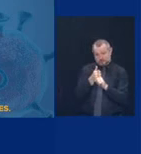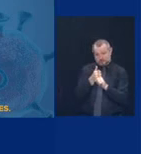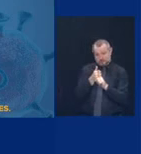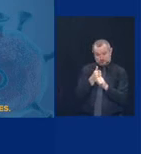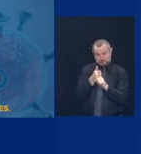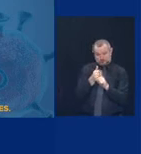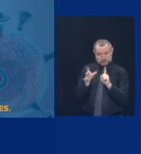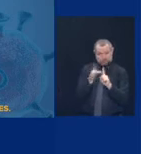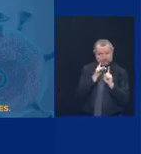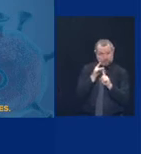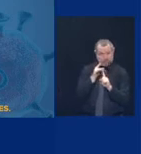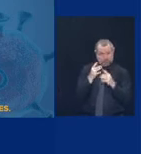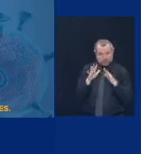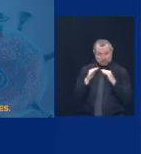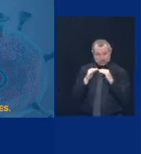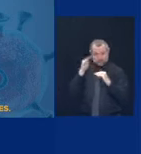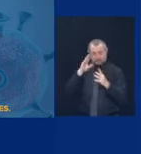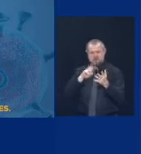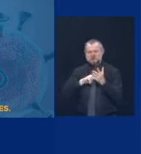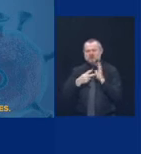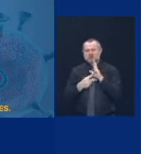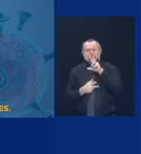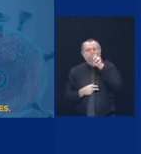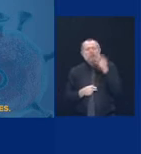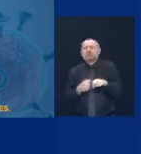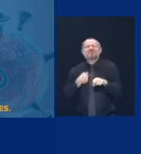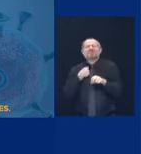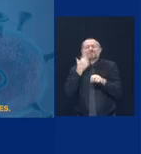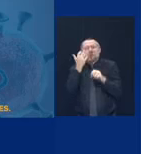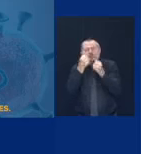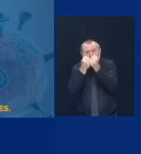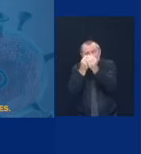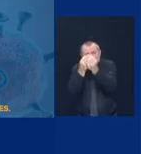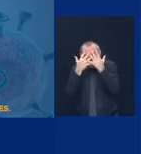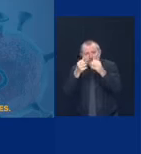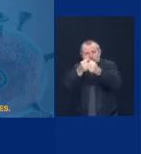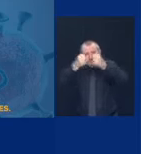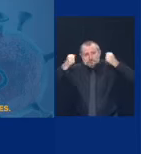When is 3% not 3%? Because nothing is easy.